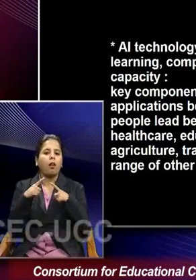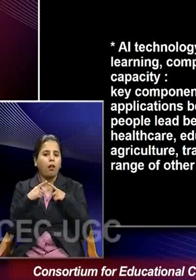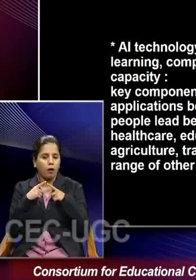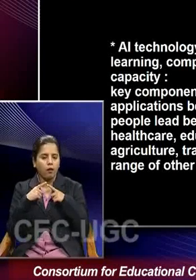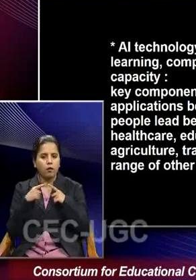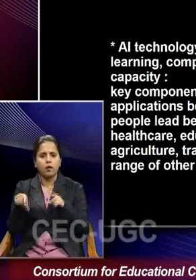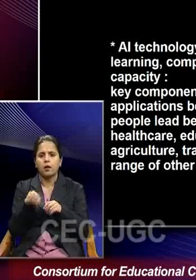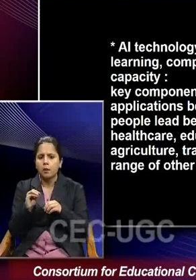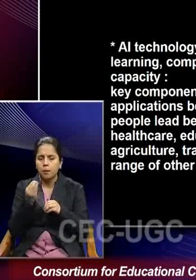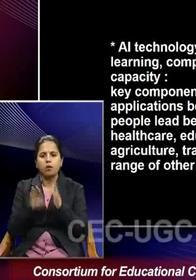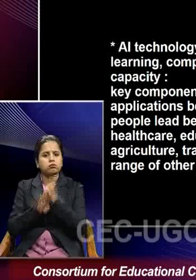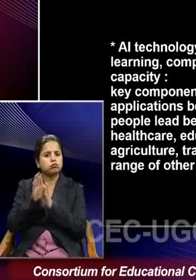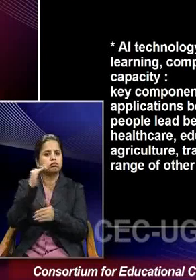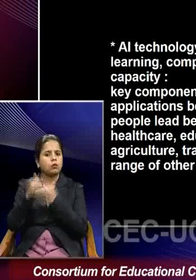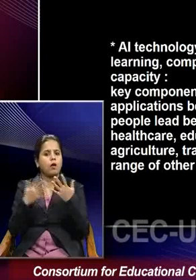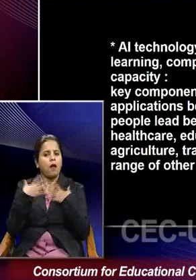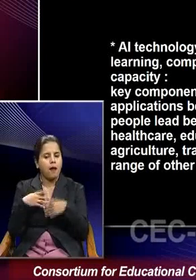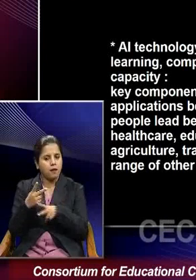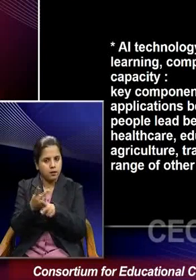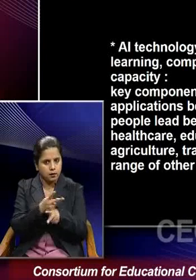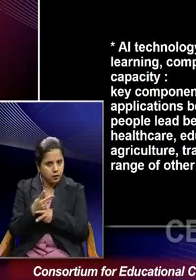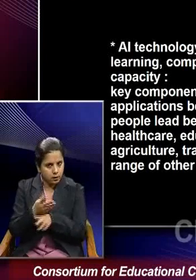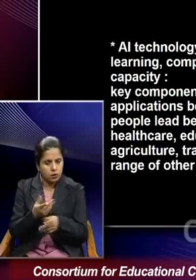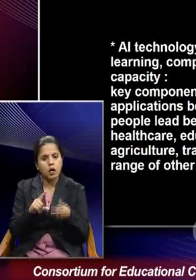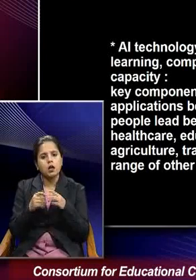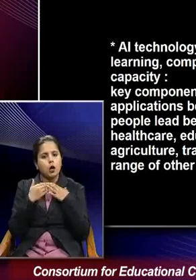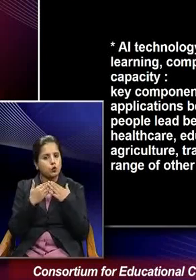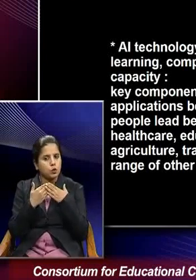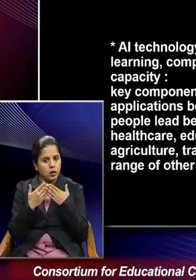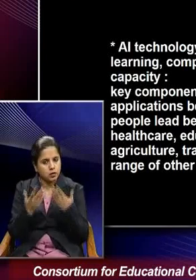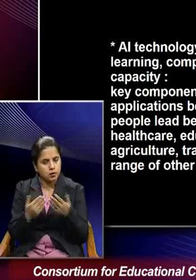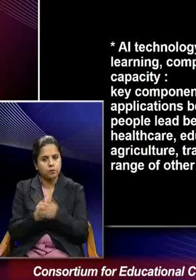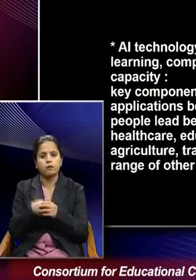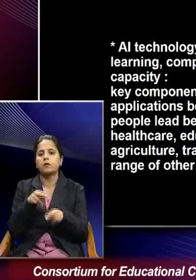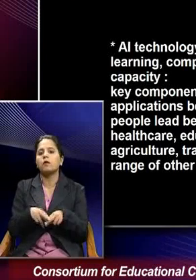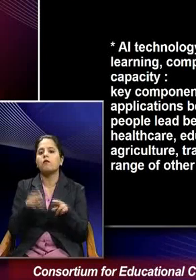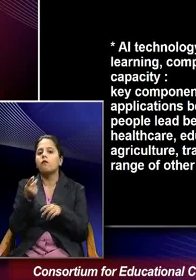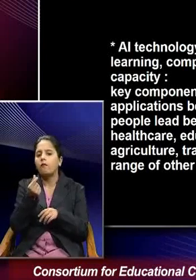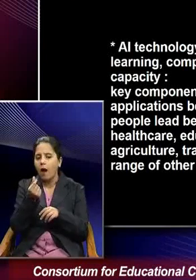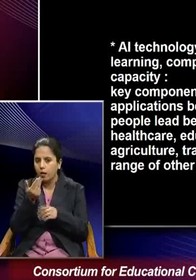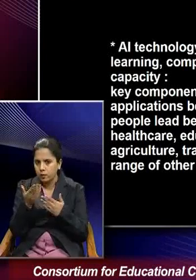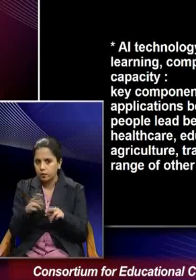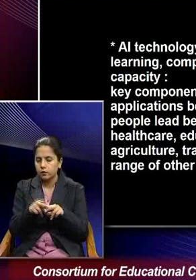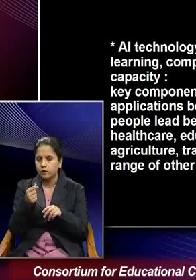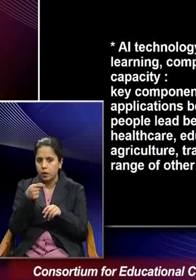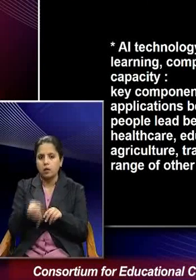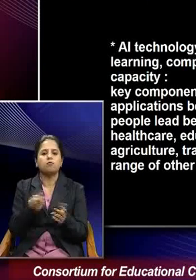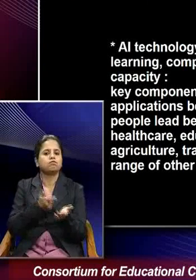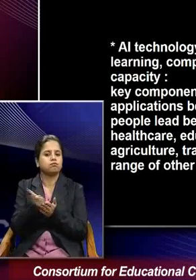by improving healthcare, education, finance,